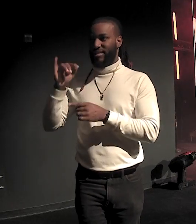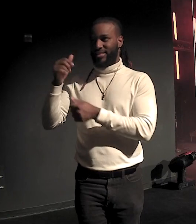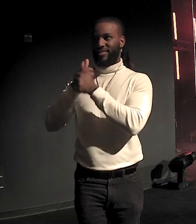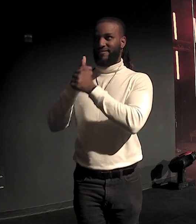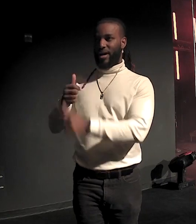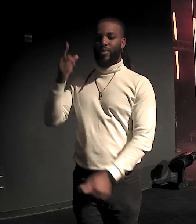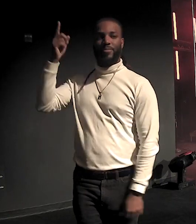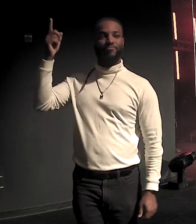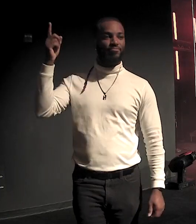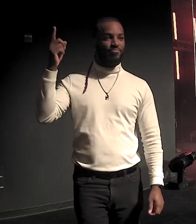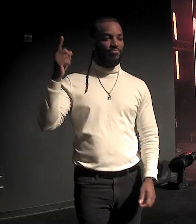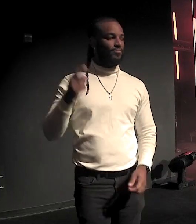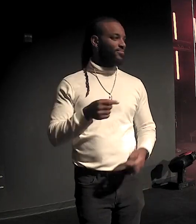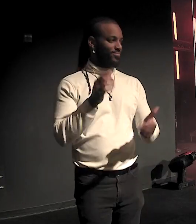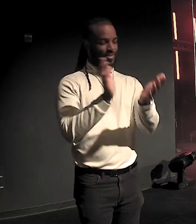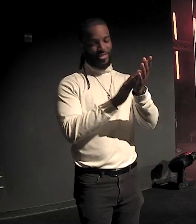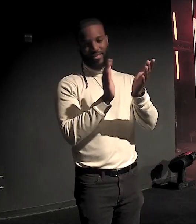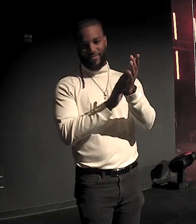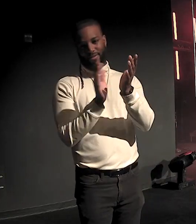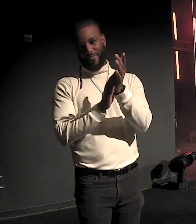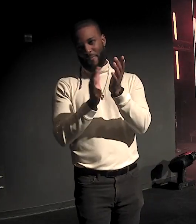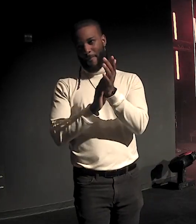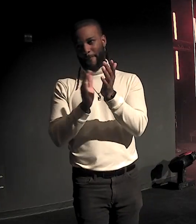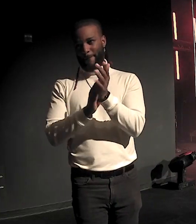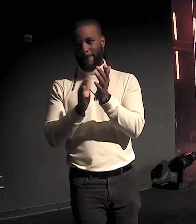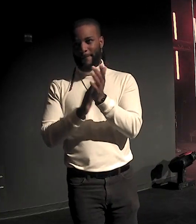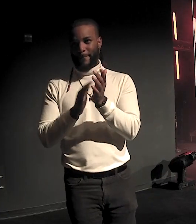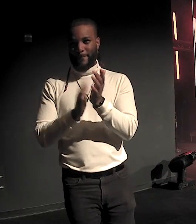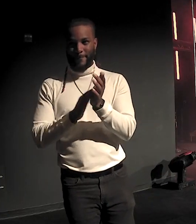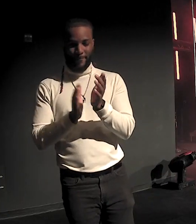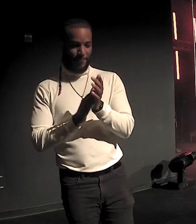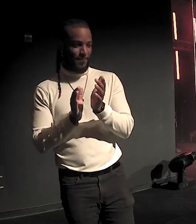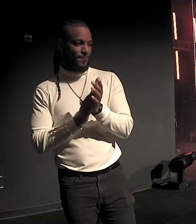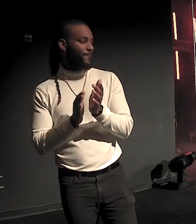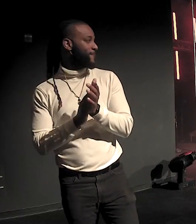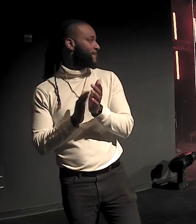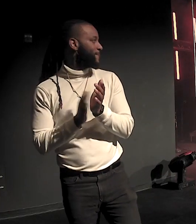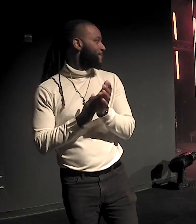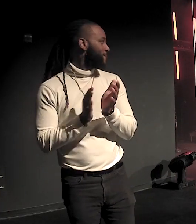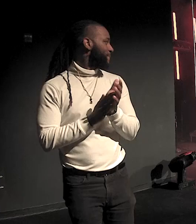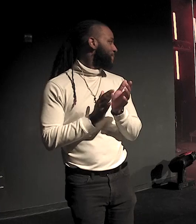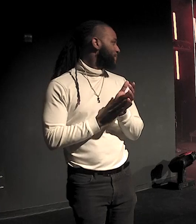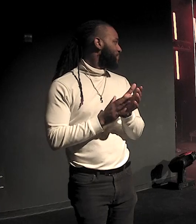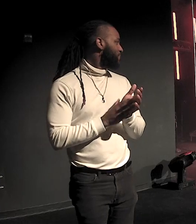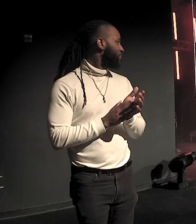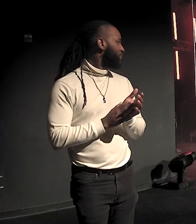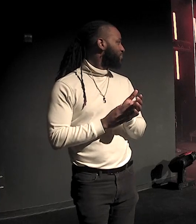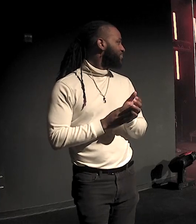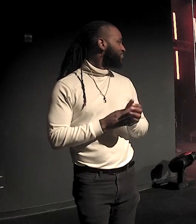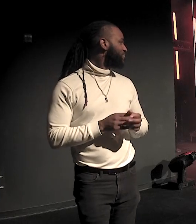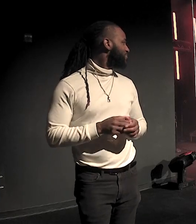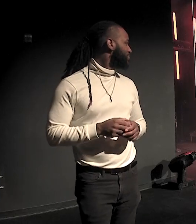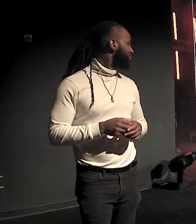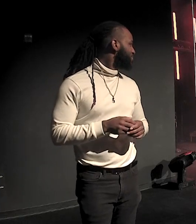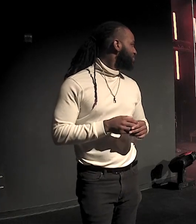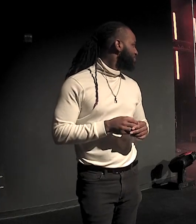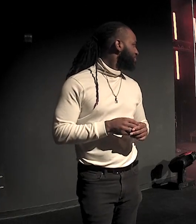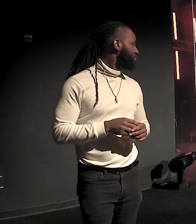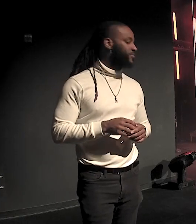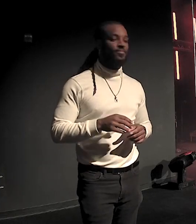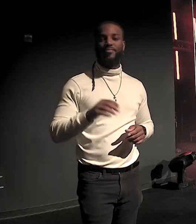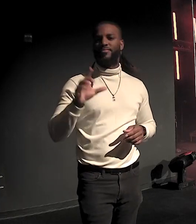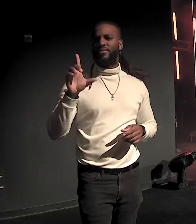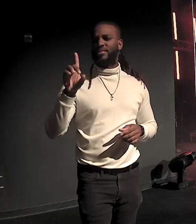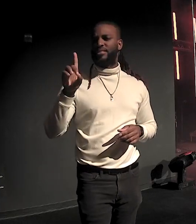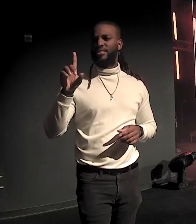follow Christ. Let's go. Give it up for Julius. My man, let's go. You ready for this? I'm ready. All right, let's go, buddy.